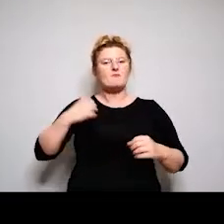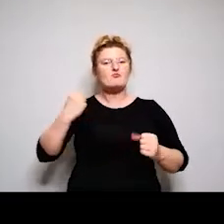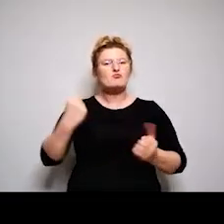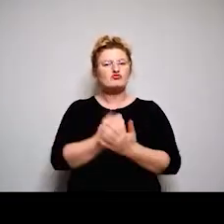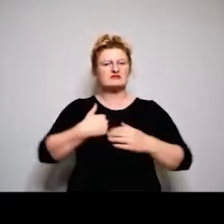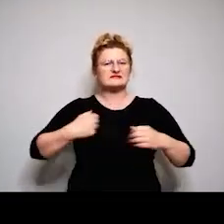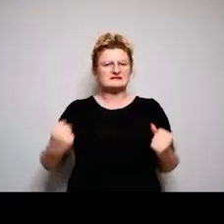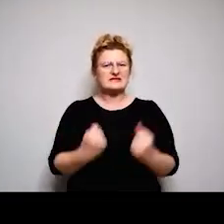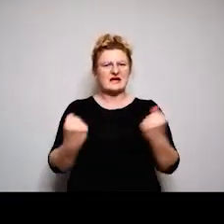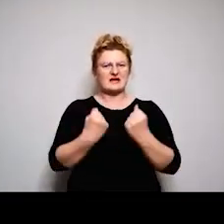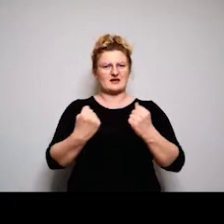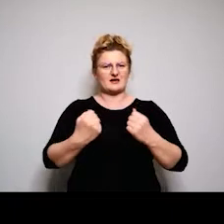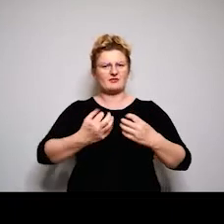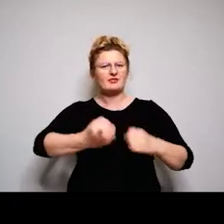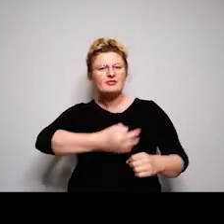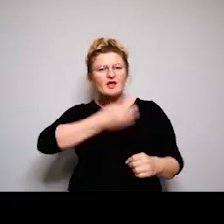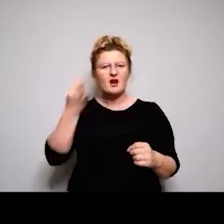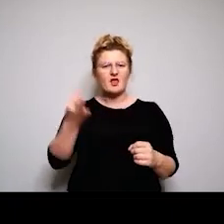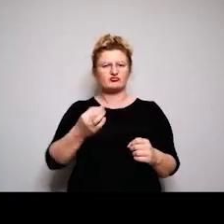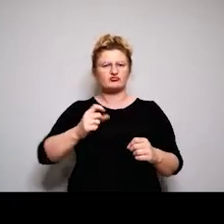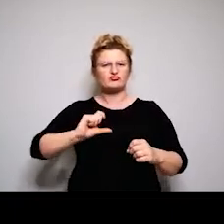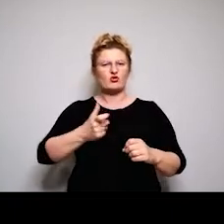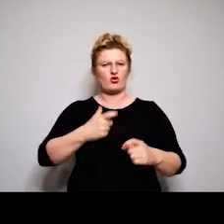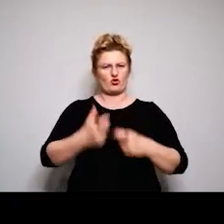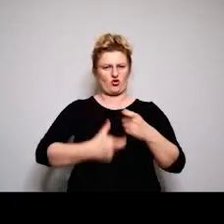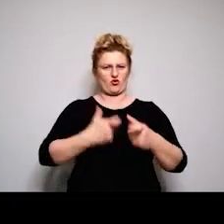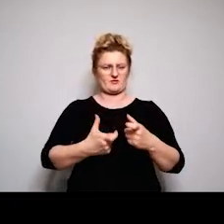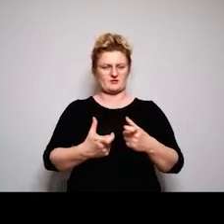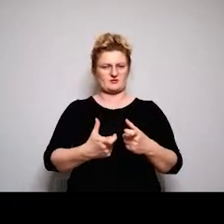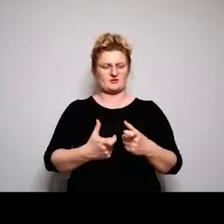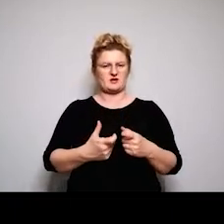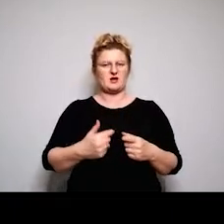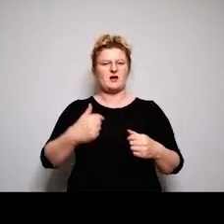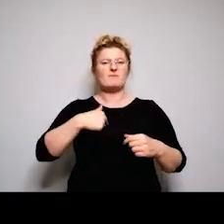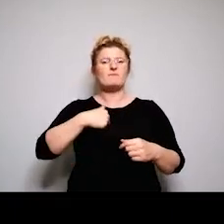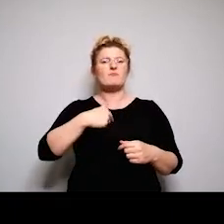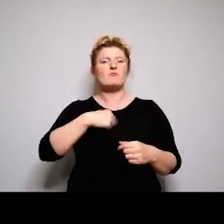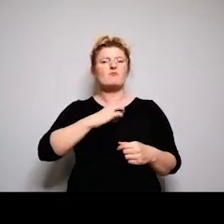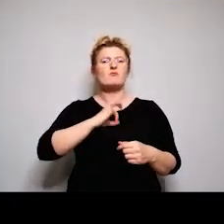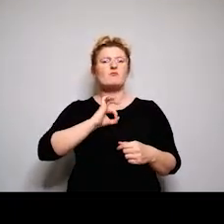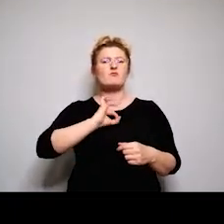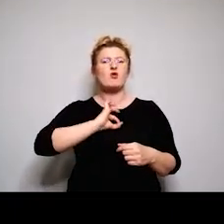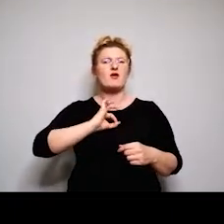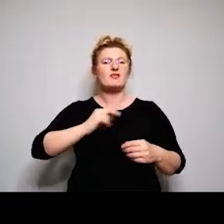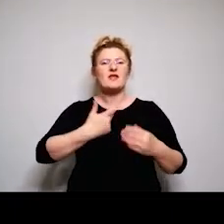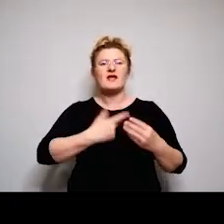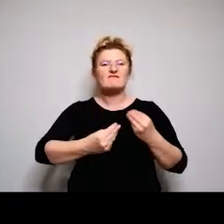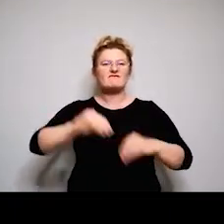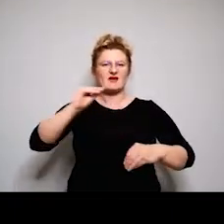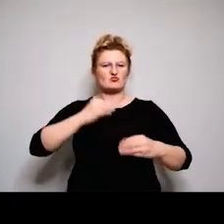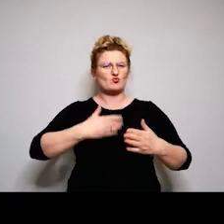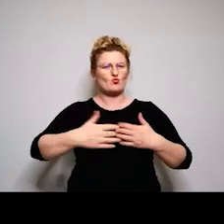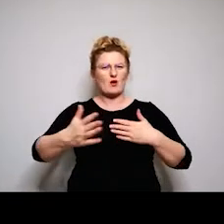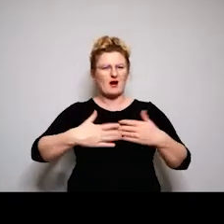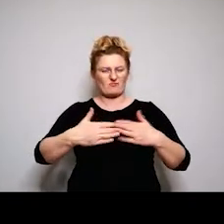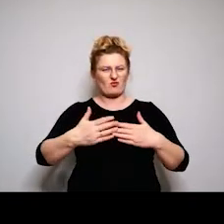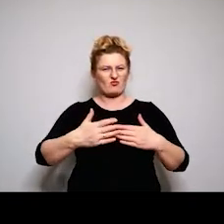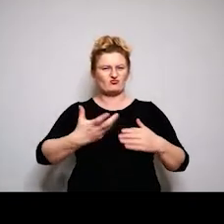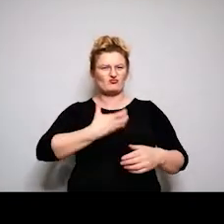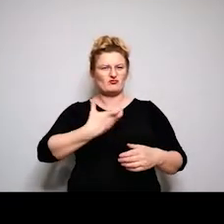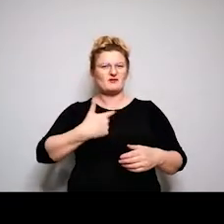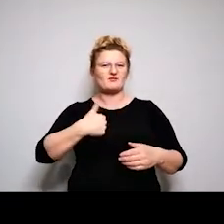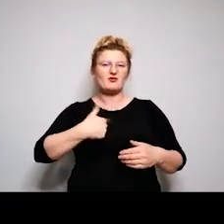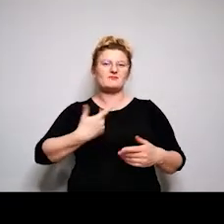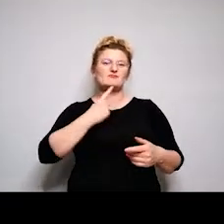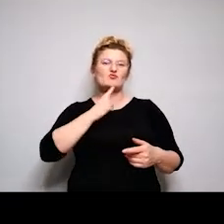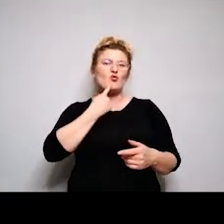was being, of course, a woman, because yeah, it's hard in such society. And then being young, they